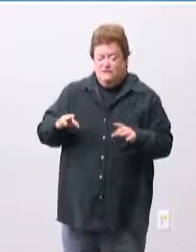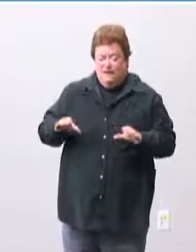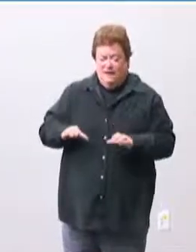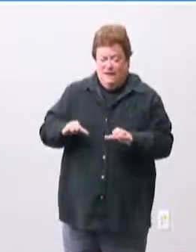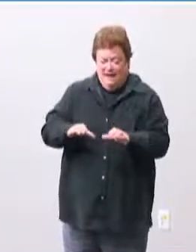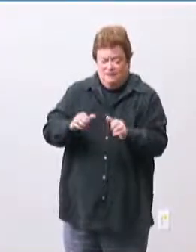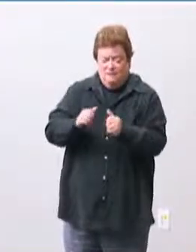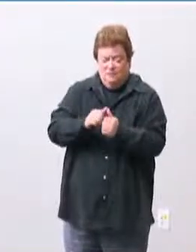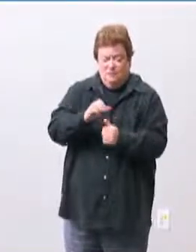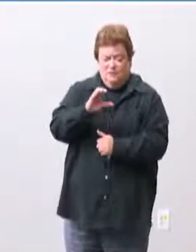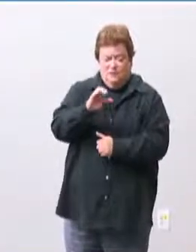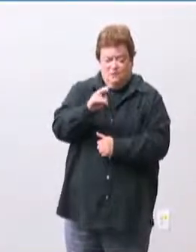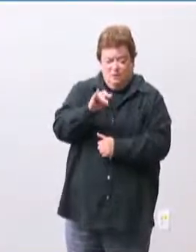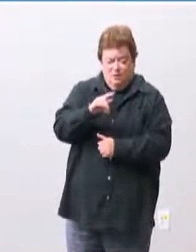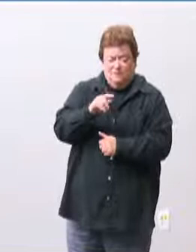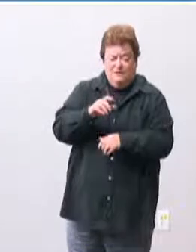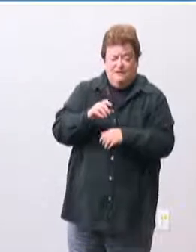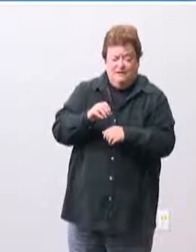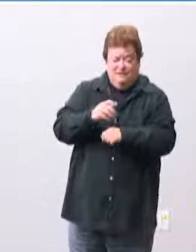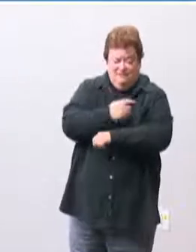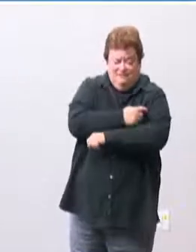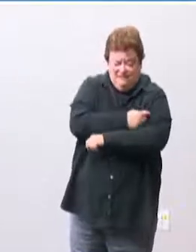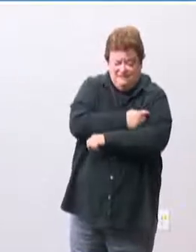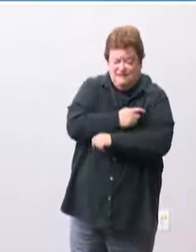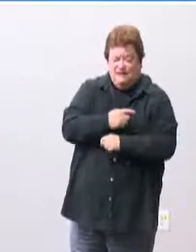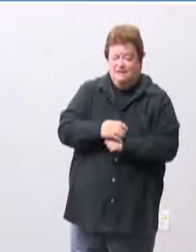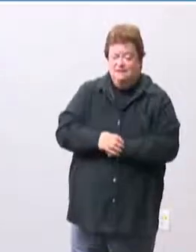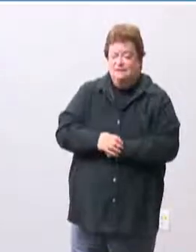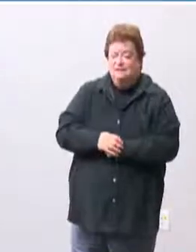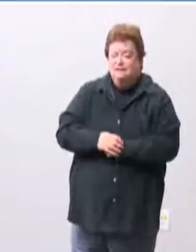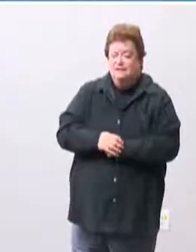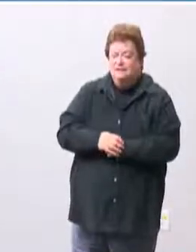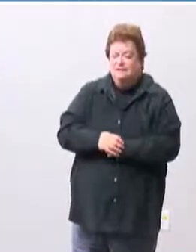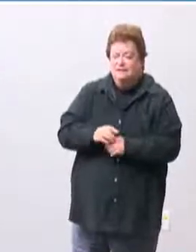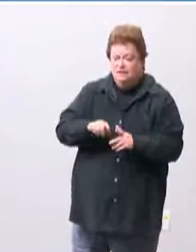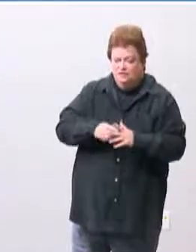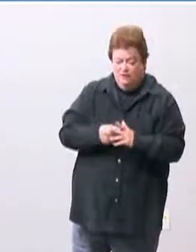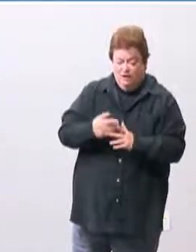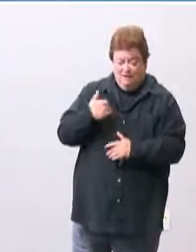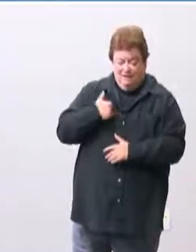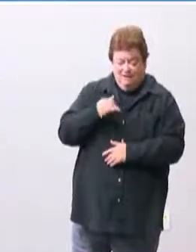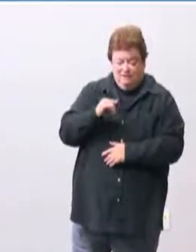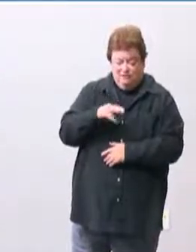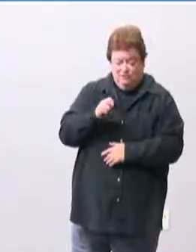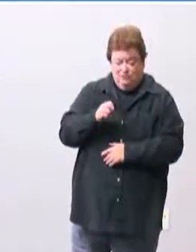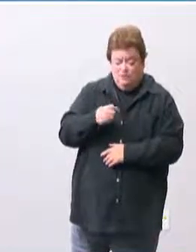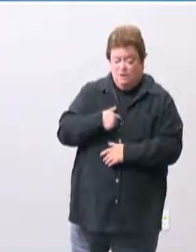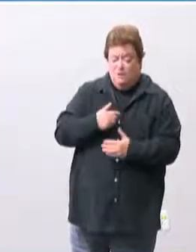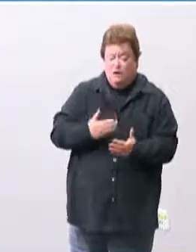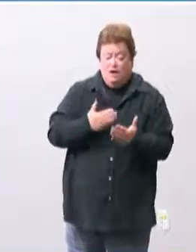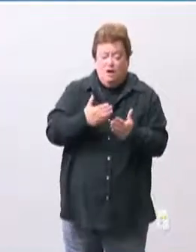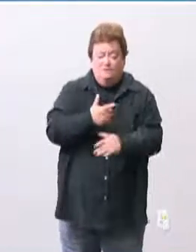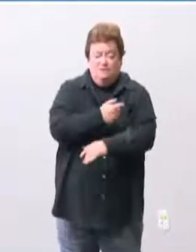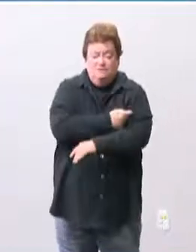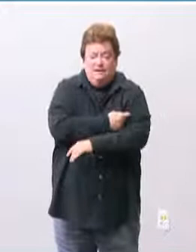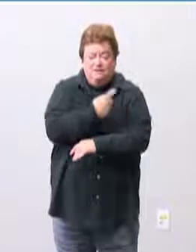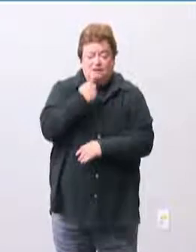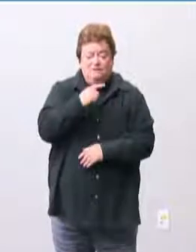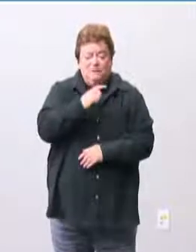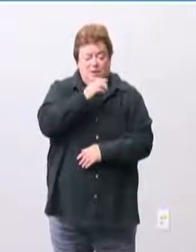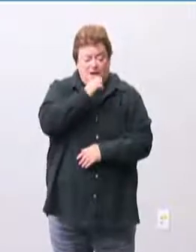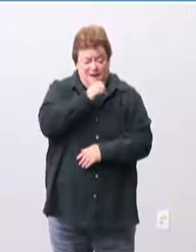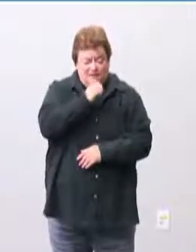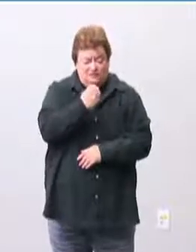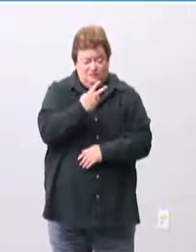COVID vaccine since it became available this summer. Starting in June, we offered vaccination for our 12 and